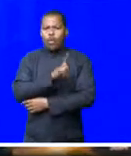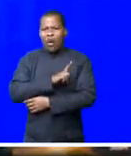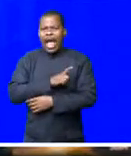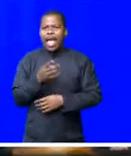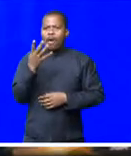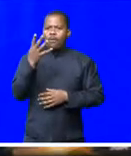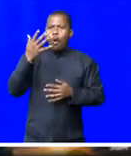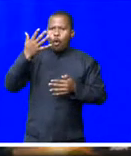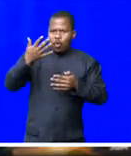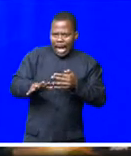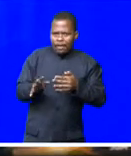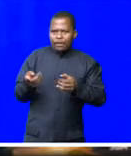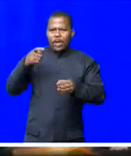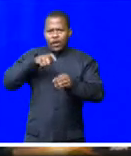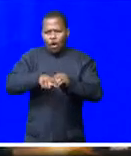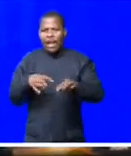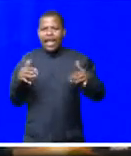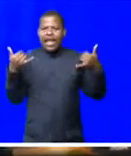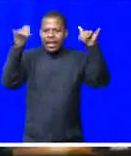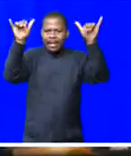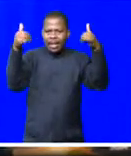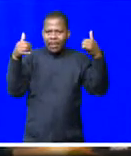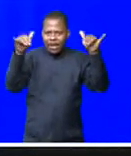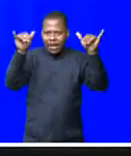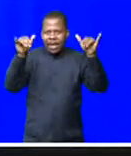esifundzeni sasishiselweni 1 ngalesihlanu.